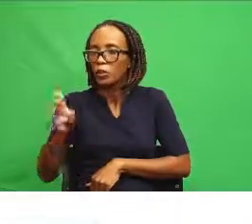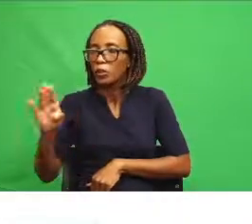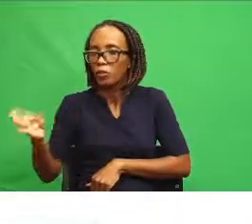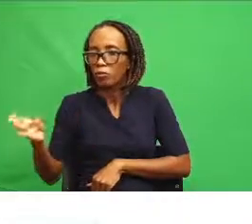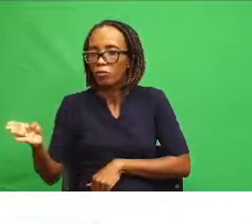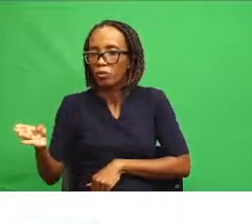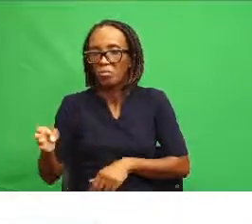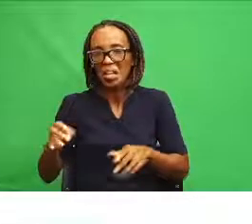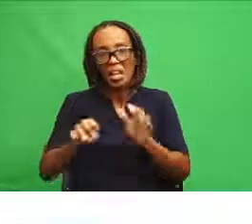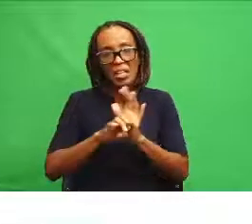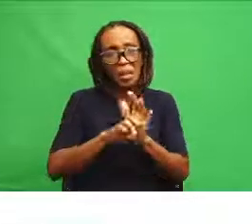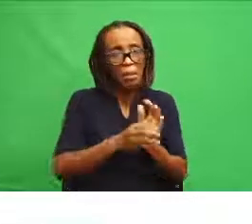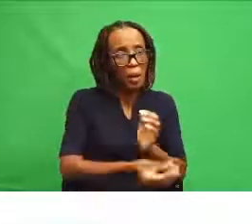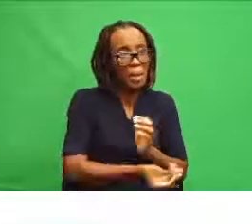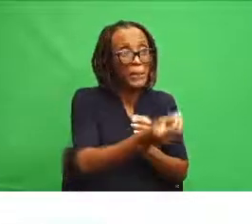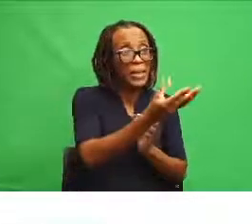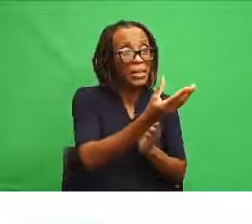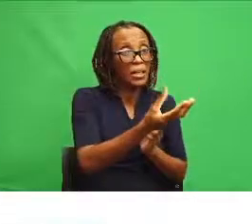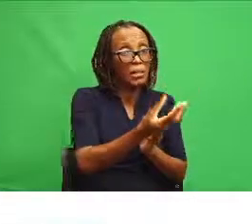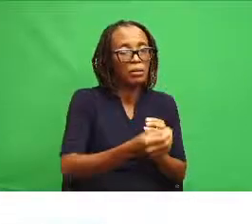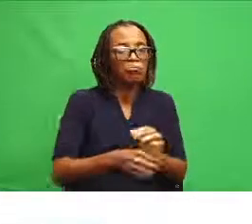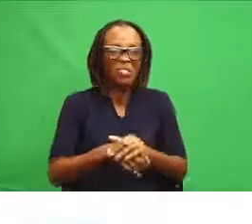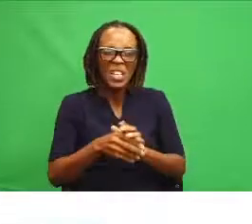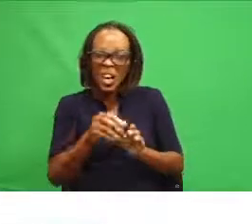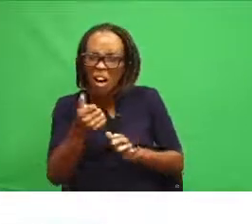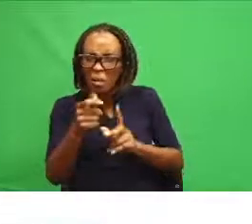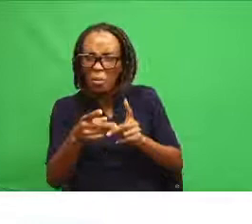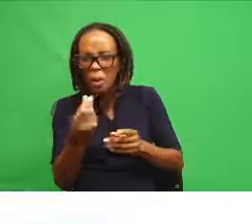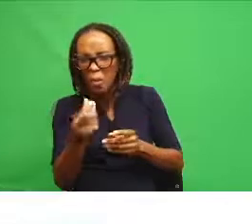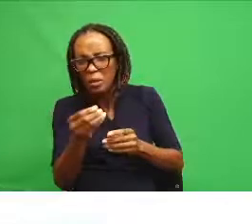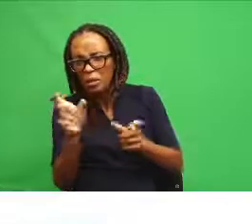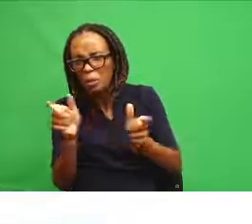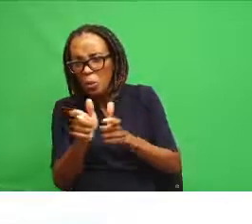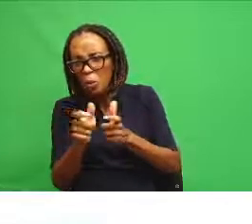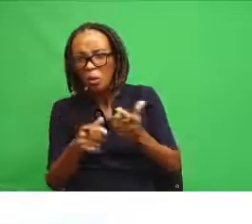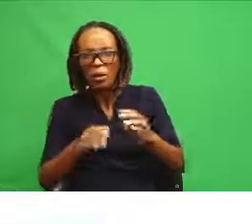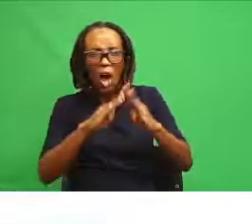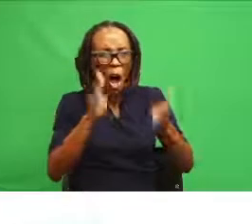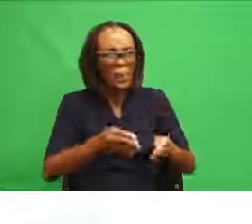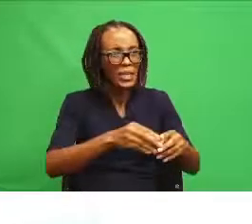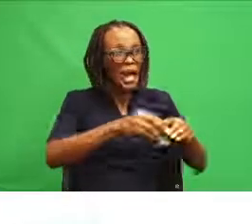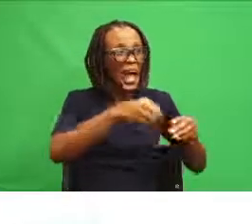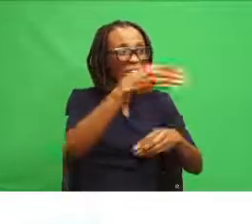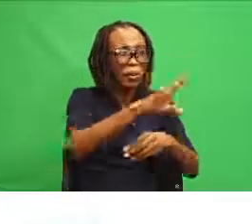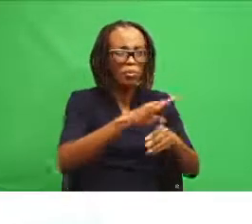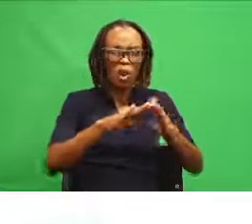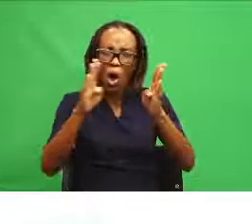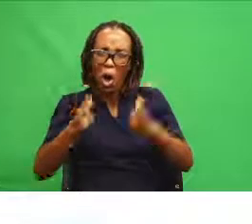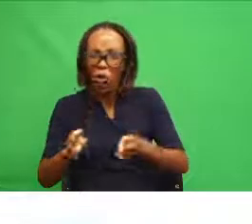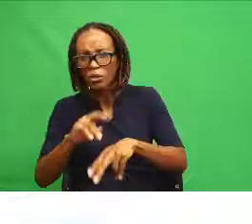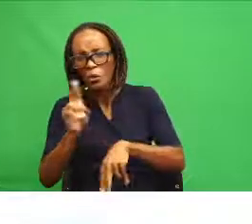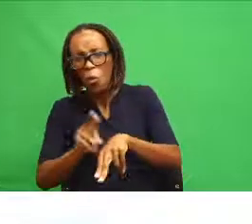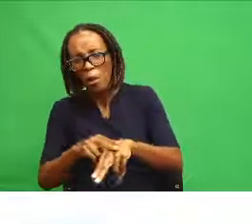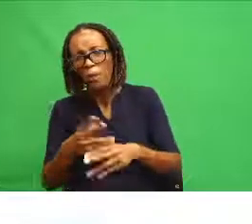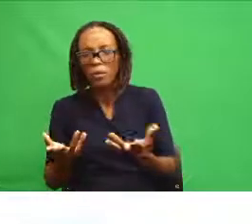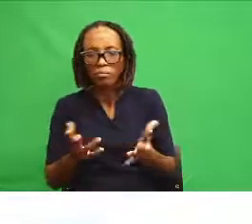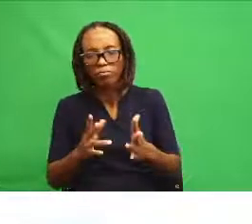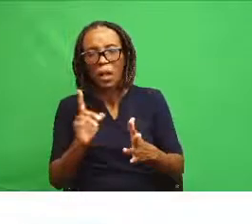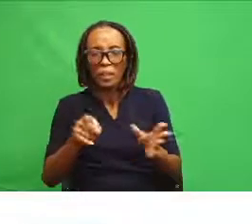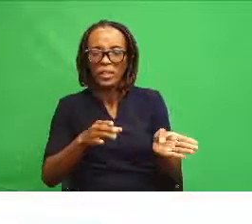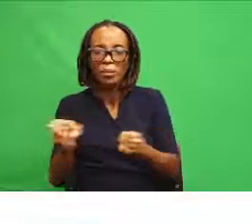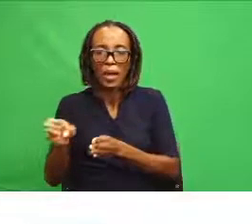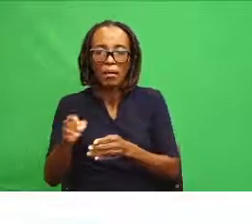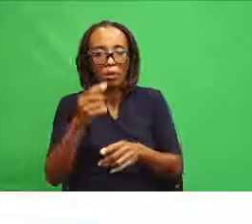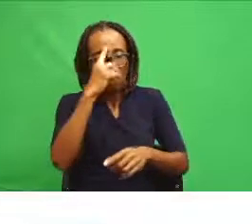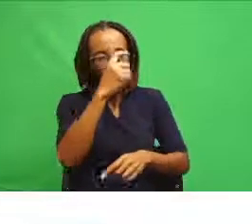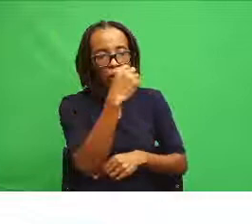in terms of size of estate, in terms of distribution of the estate, and all of these other factors are there. Mr. Thomas,